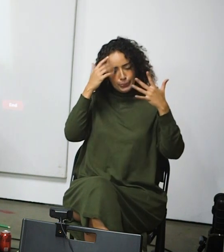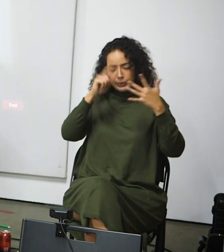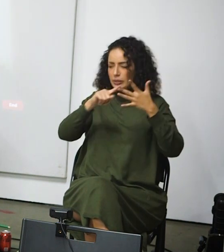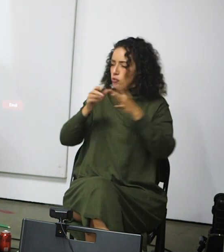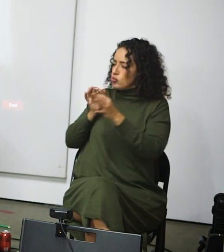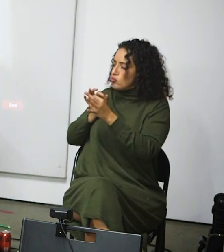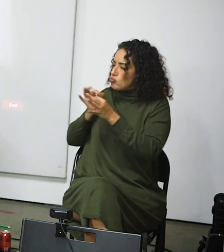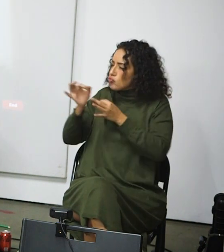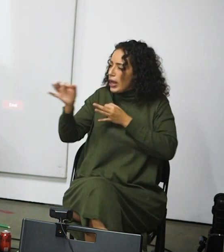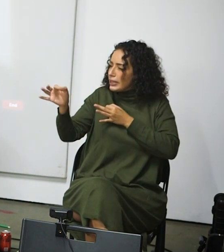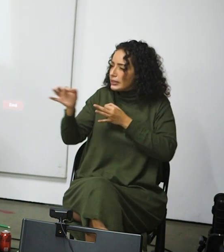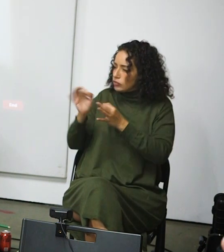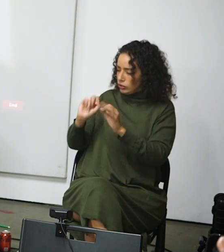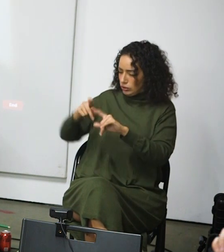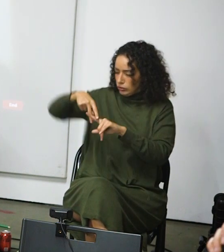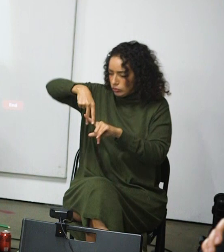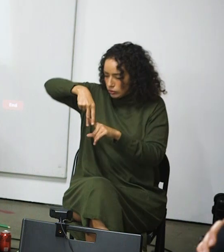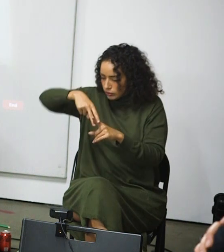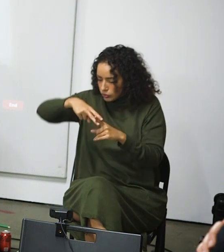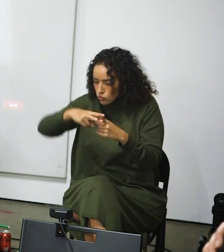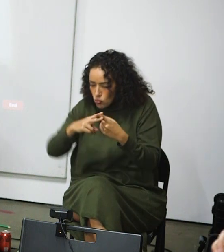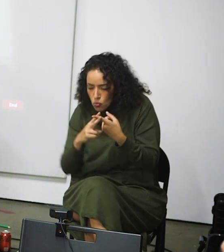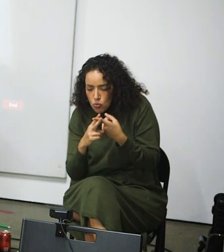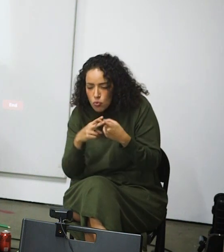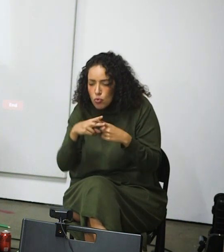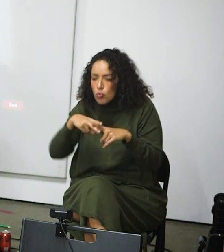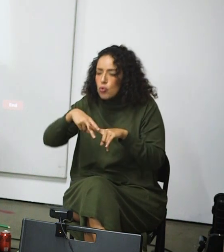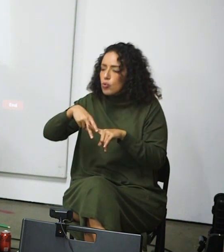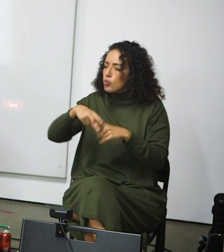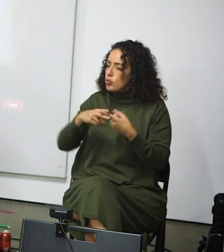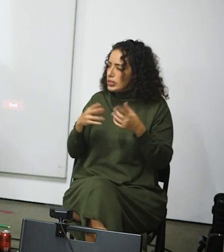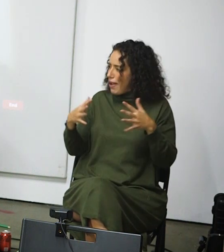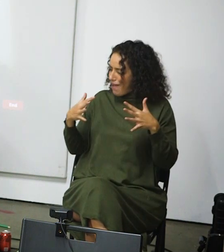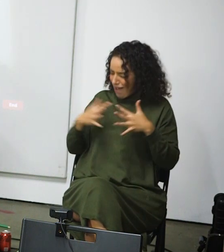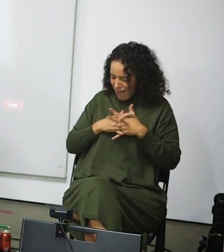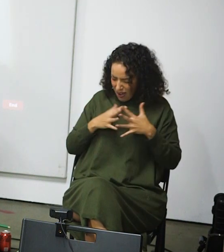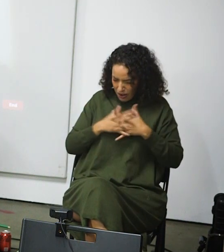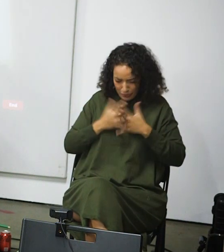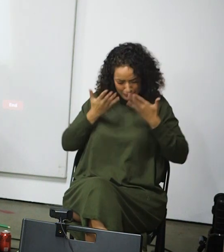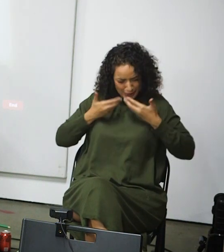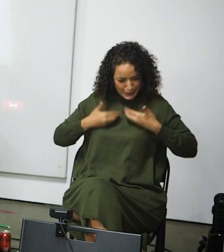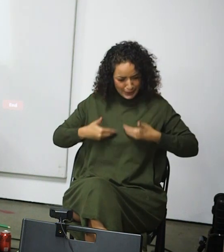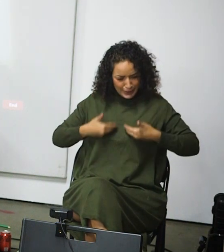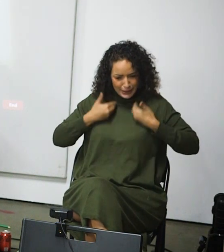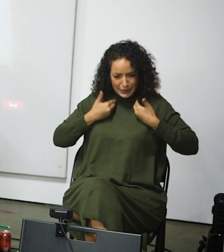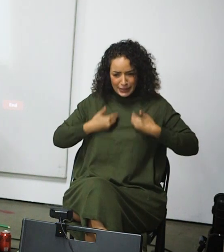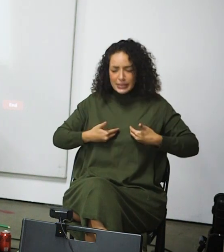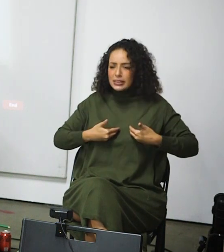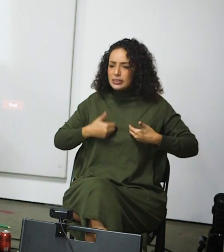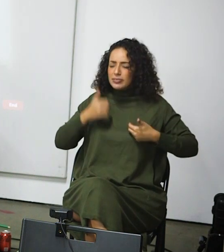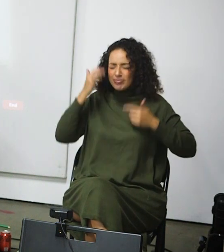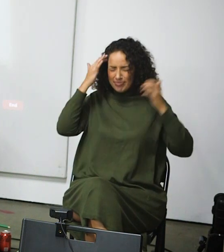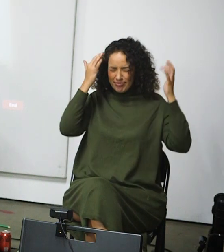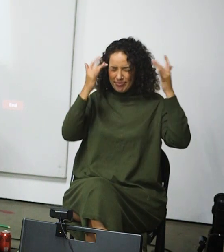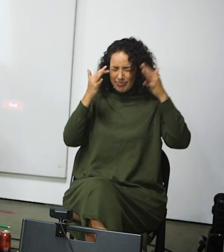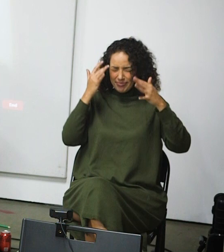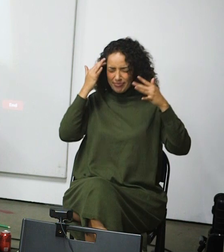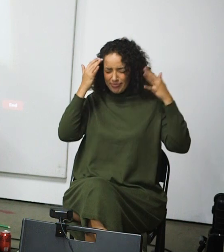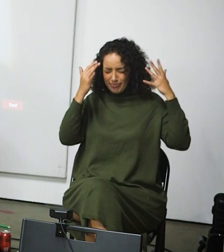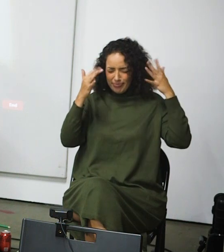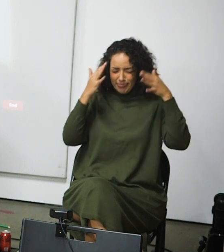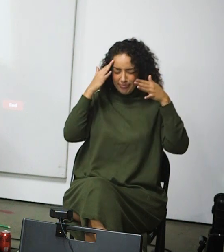strategies and tools for how to be the generousness of